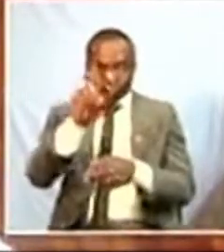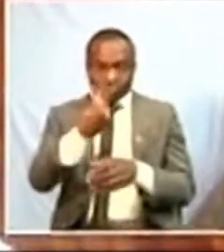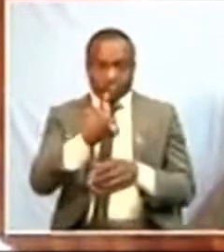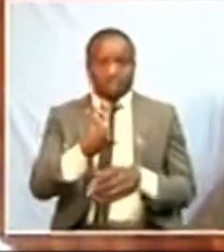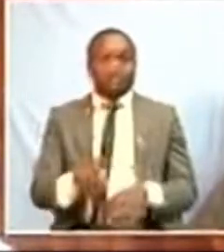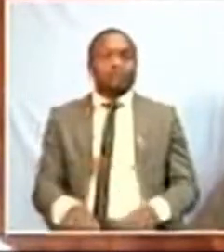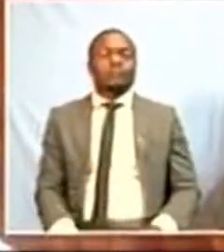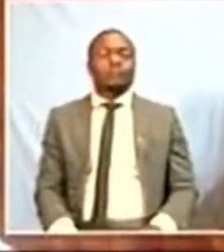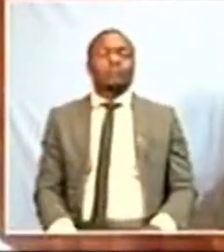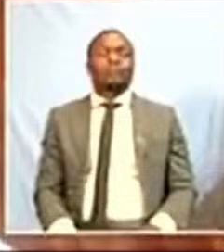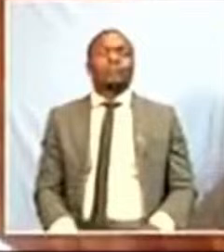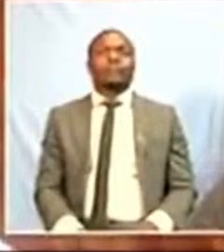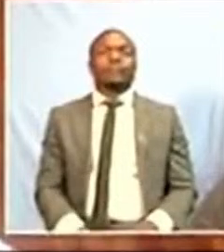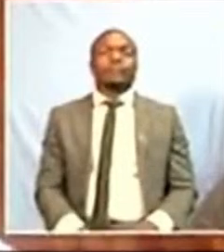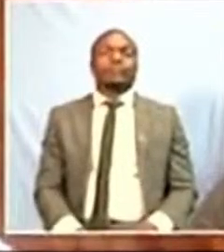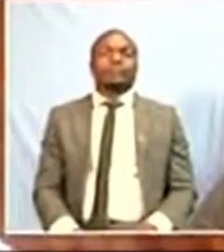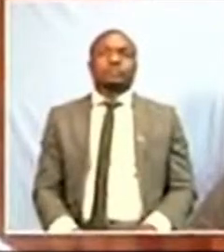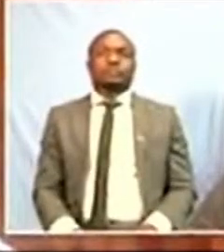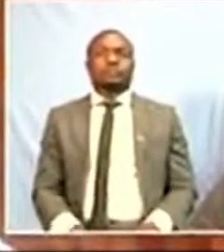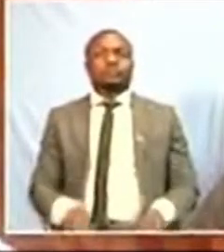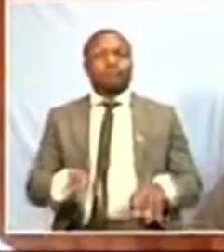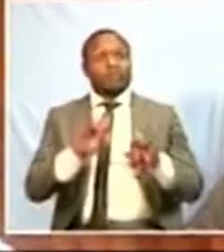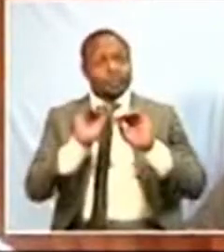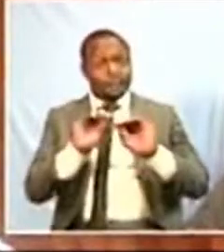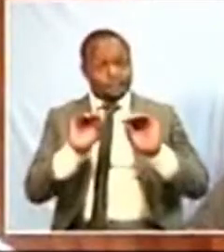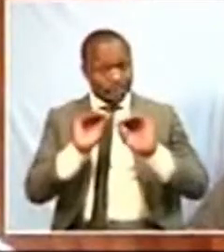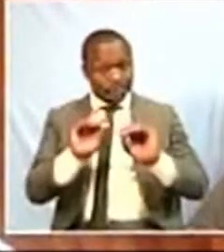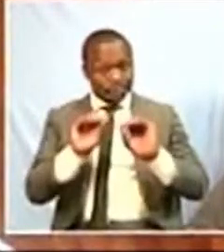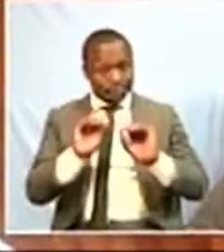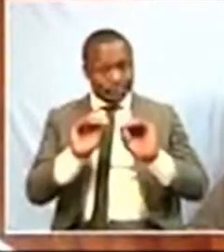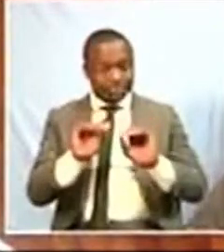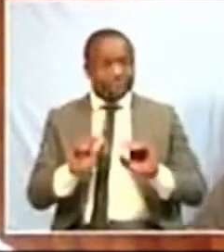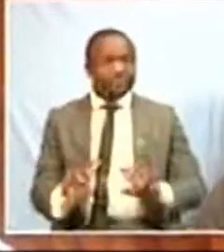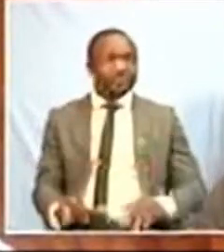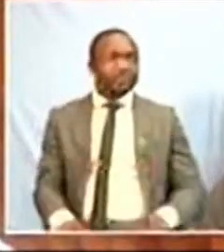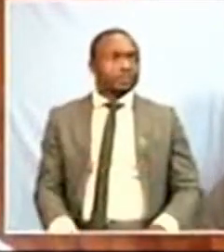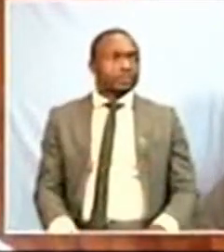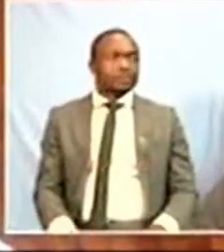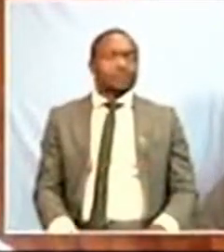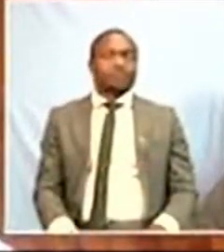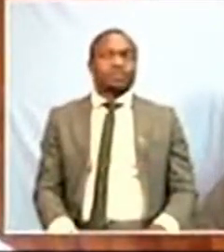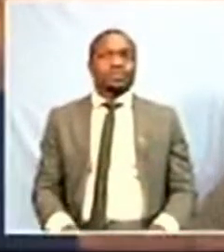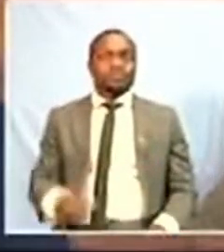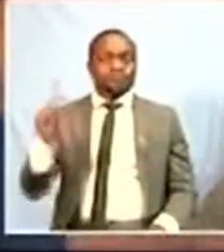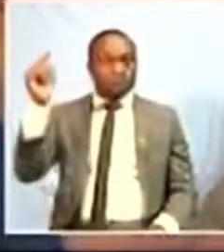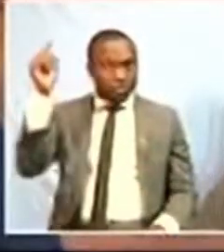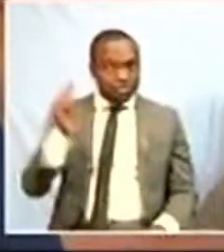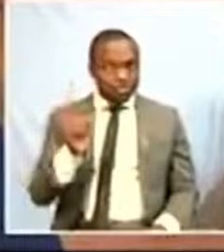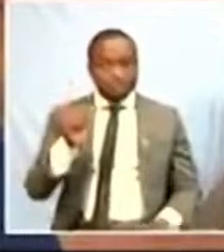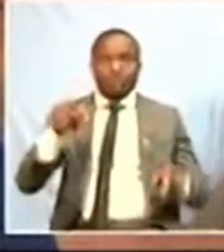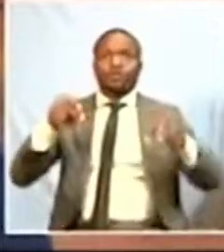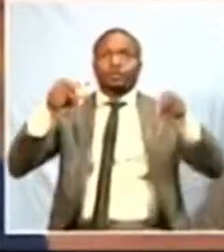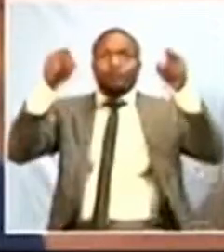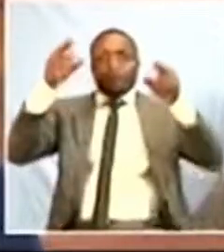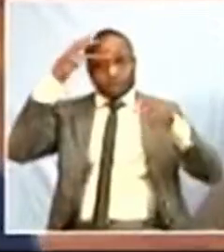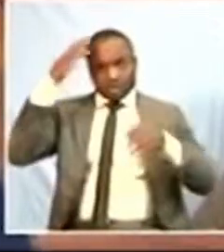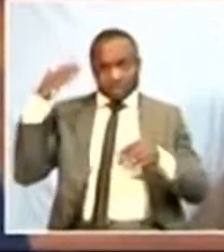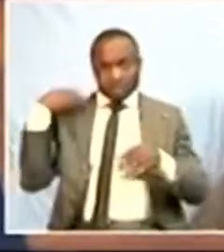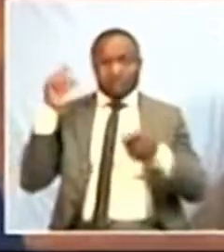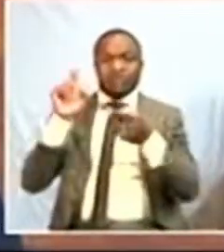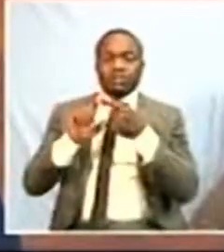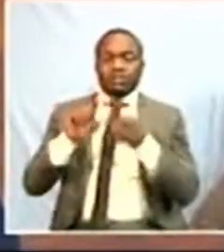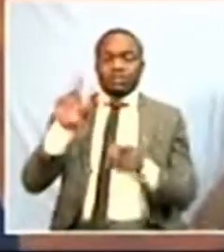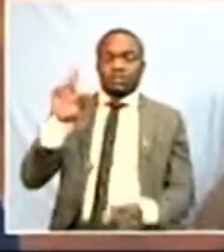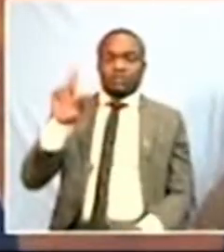Because it's alleged that the instructions came through from higher authority to DEBS. Have you